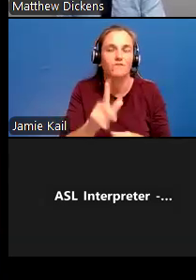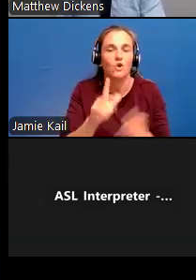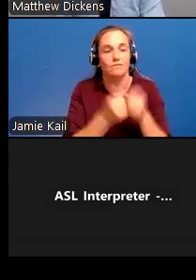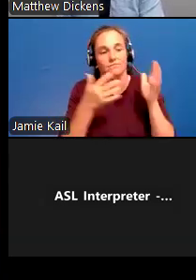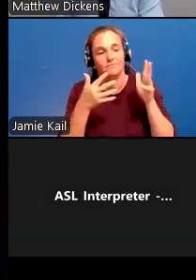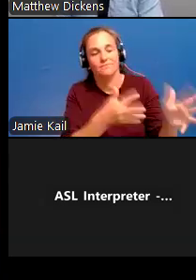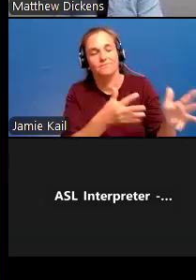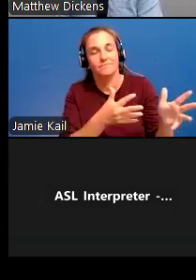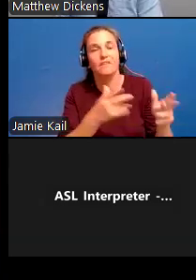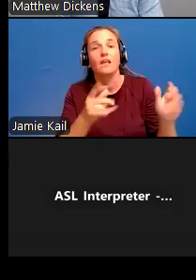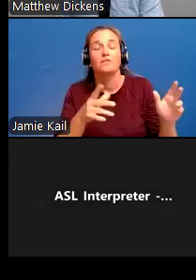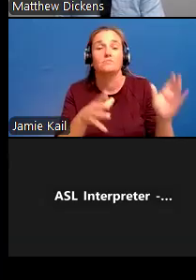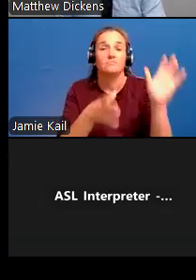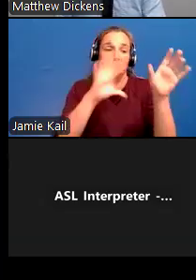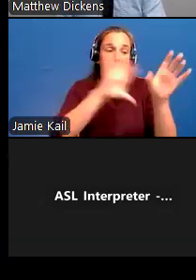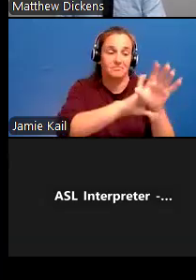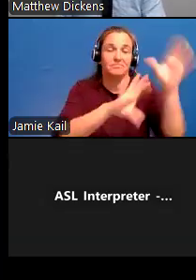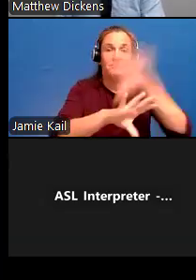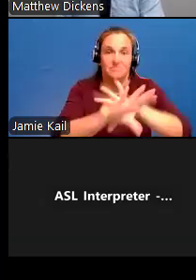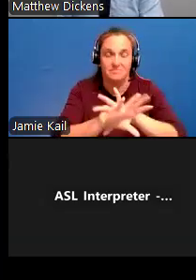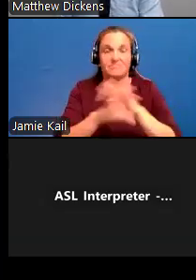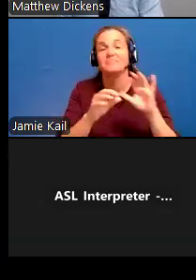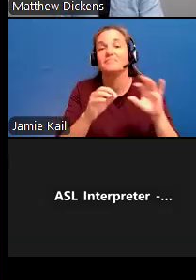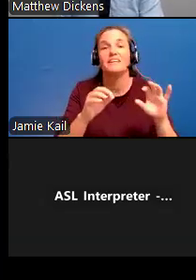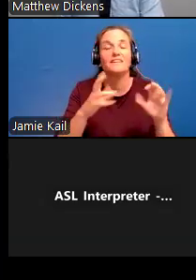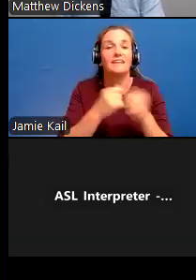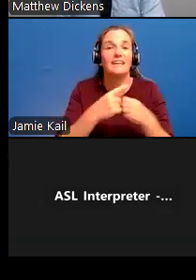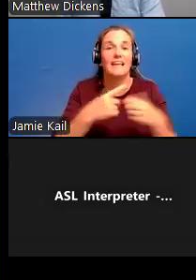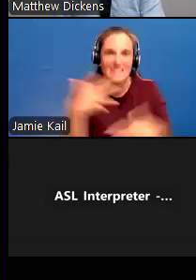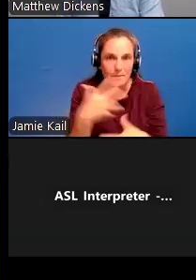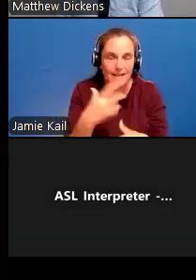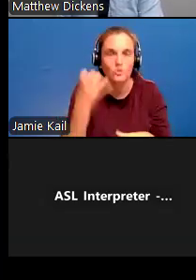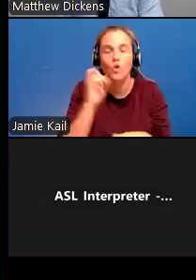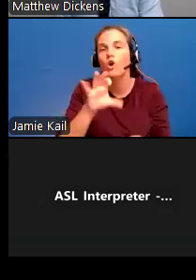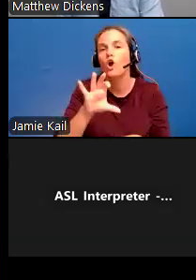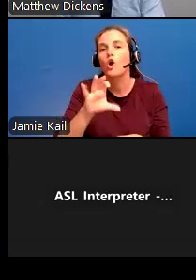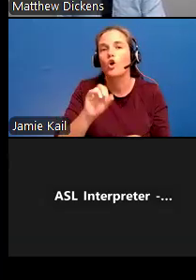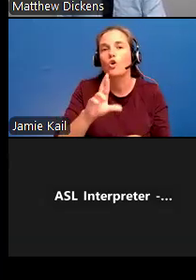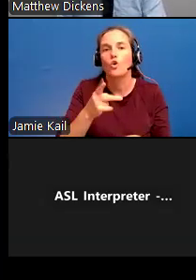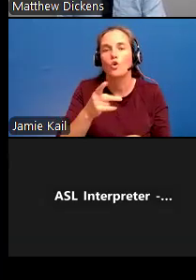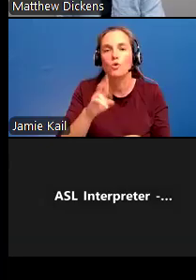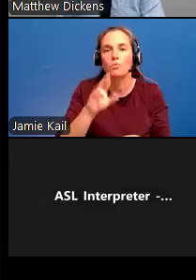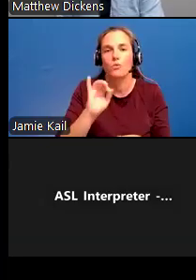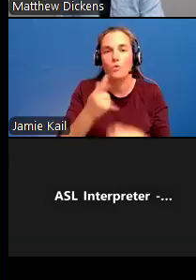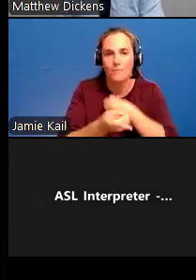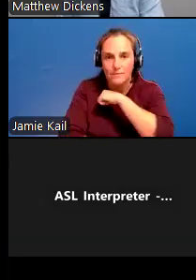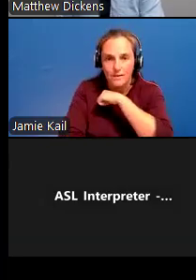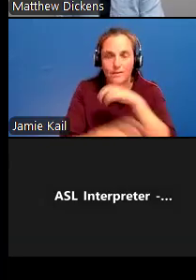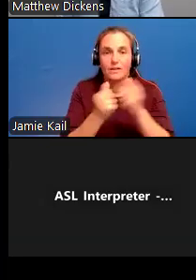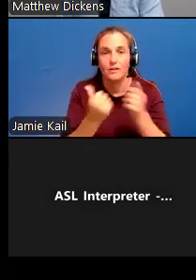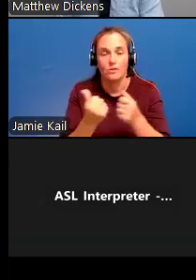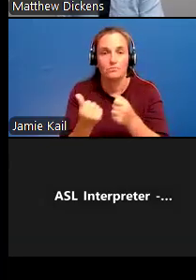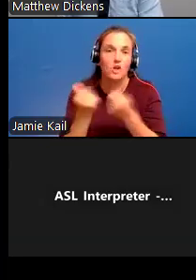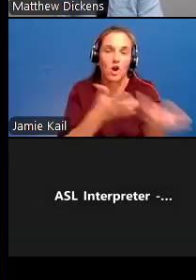unreasonable confinement, intimidation, or cruel punishment with resulting physical or emotional harm